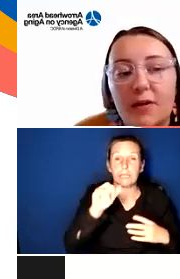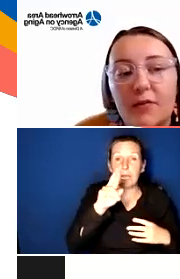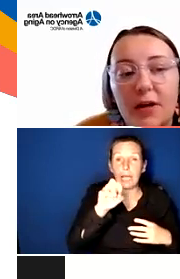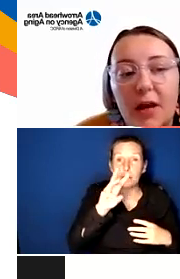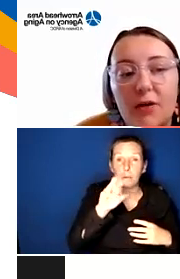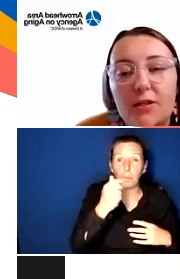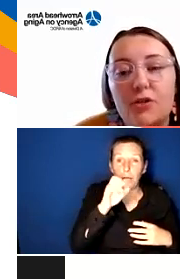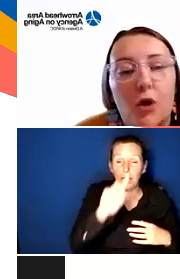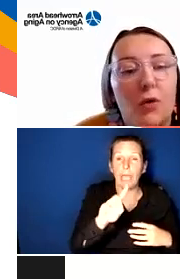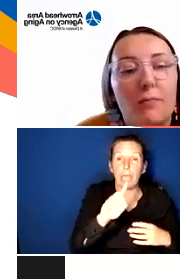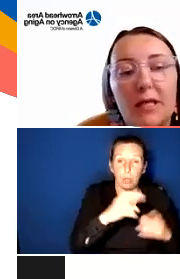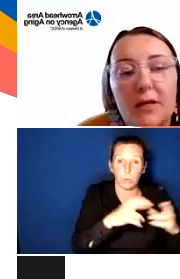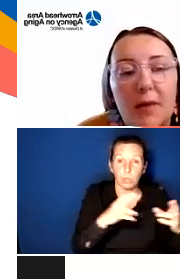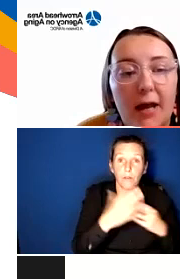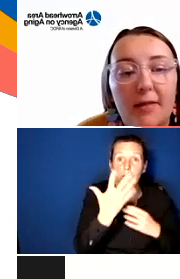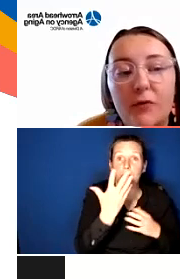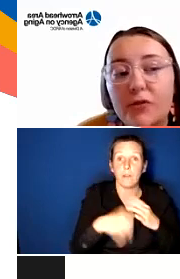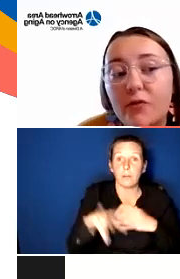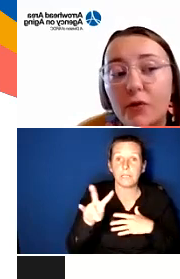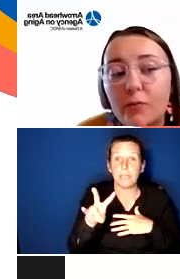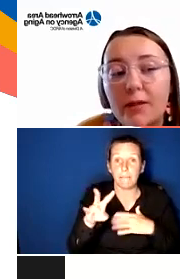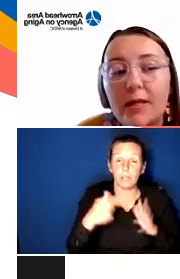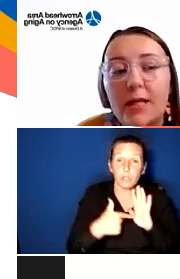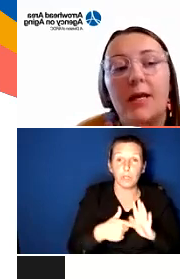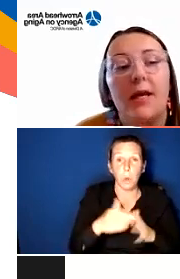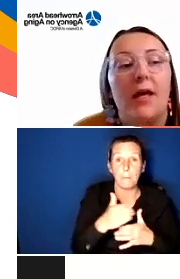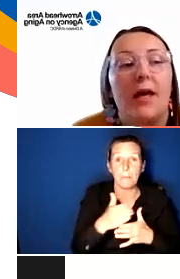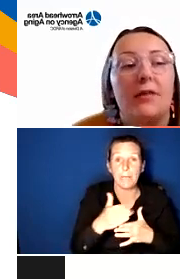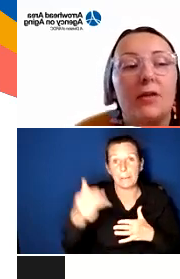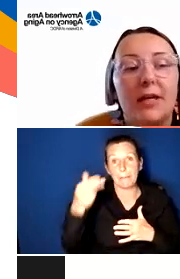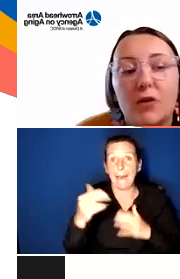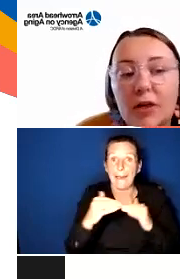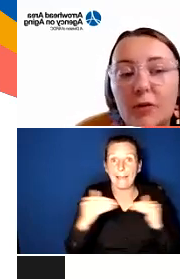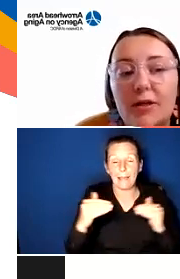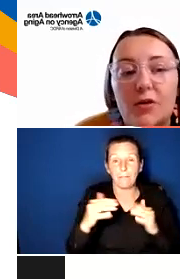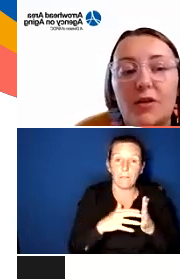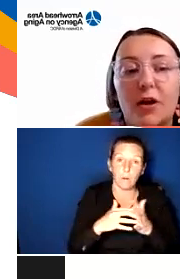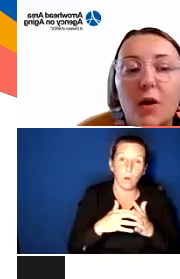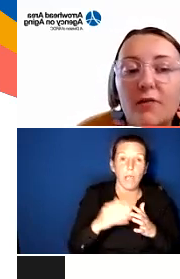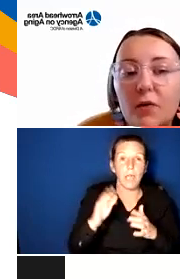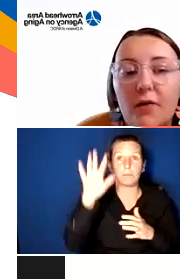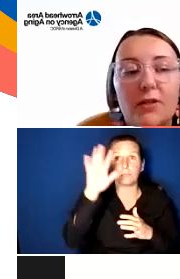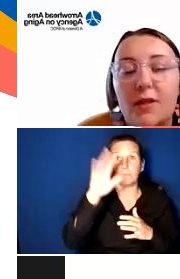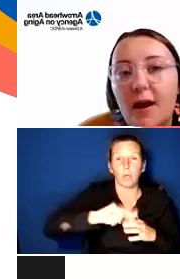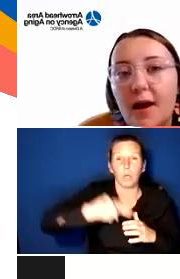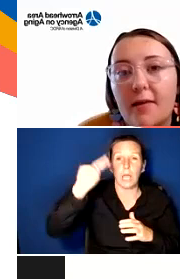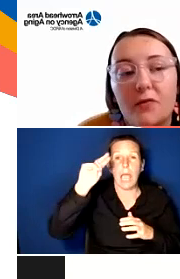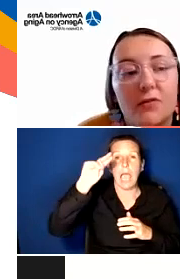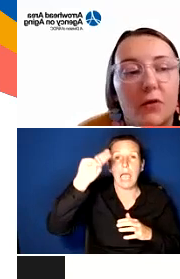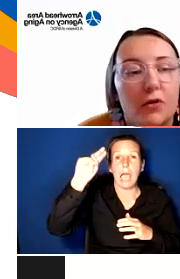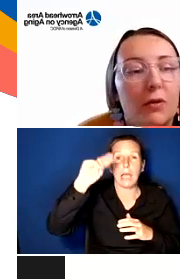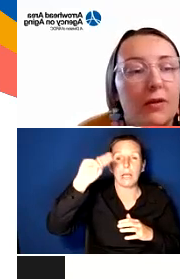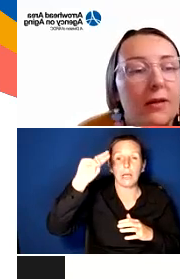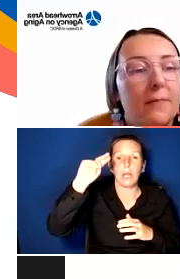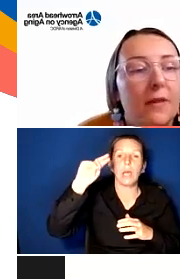of 7 of our counties show medium high levels of vulnerability. And looking at greater Minnesota, there are quite a few counties with high levels